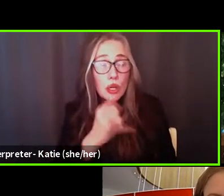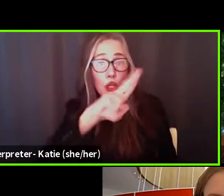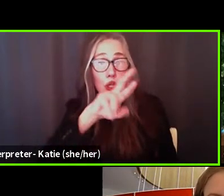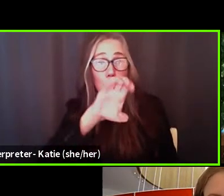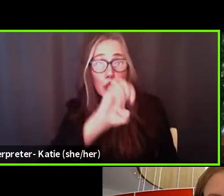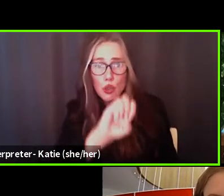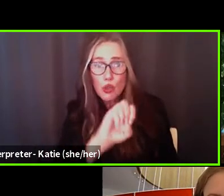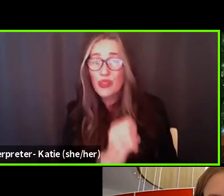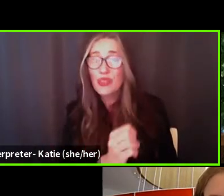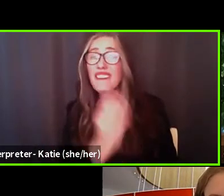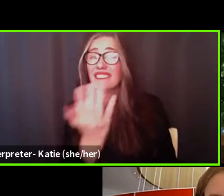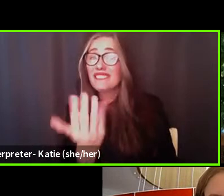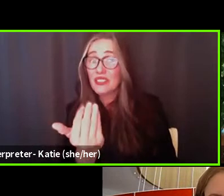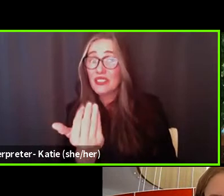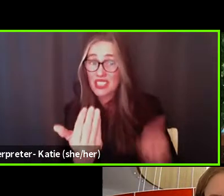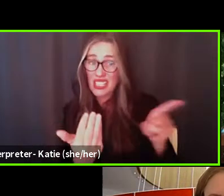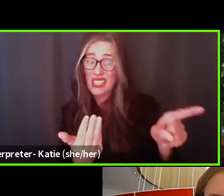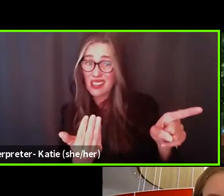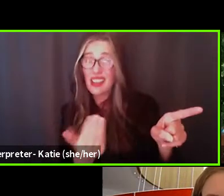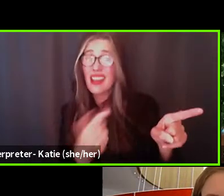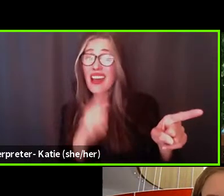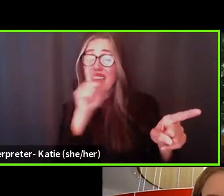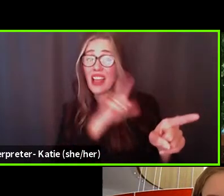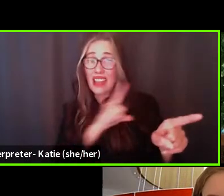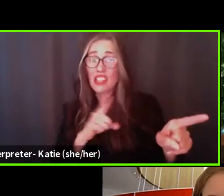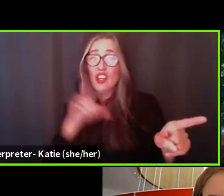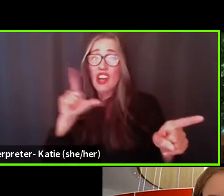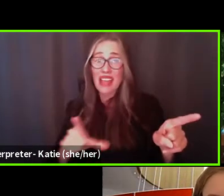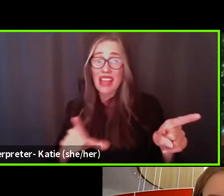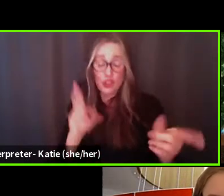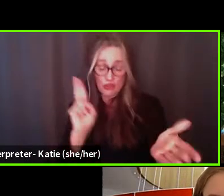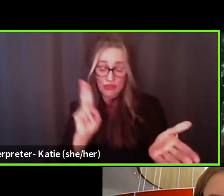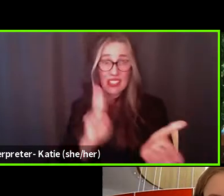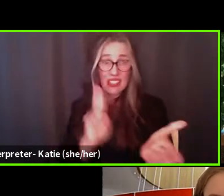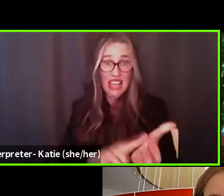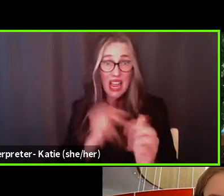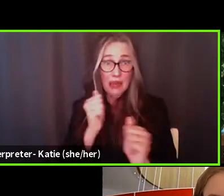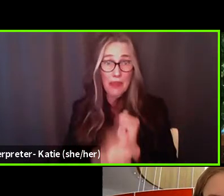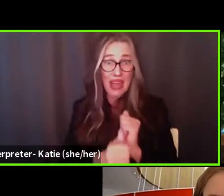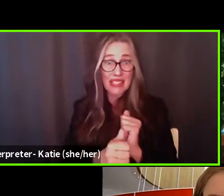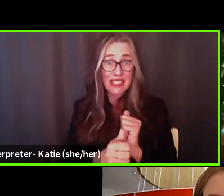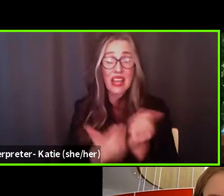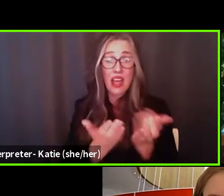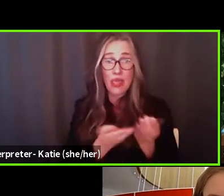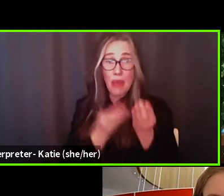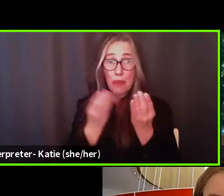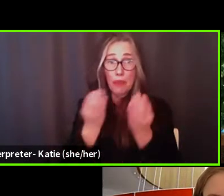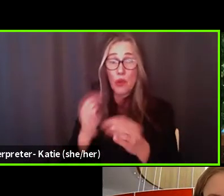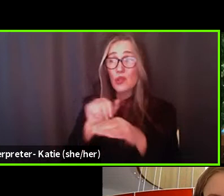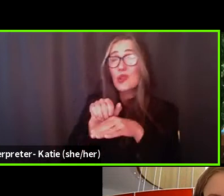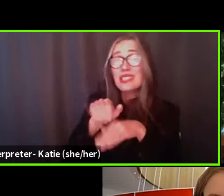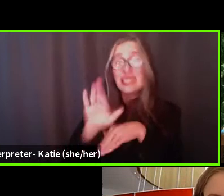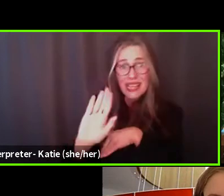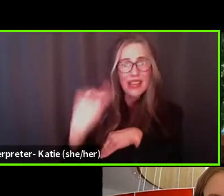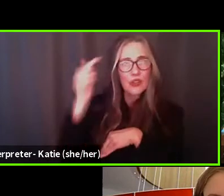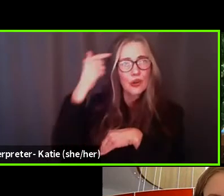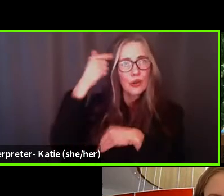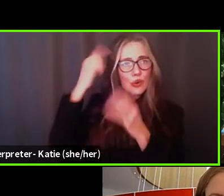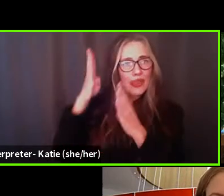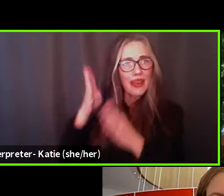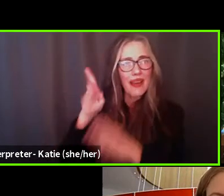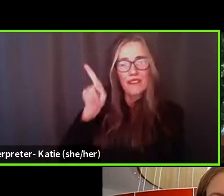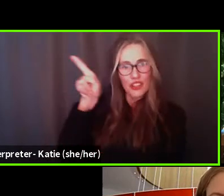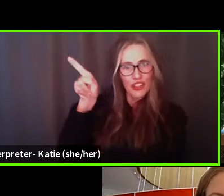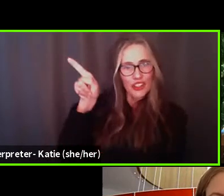needs to send and submit a proposal to governor newsome and so for us this is very exciting news because this